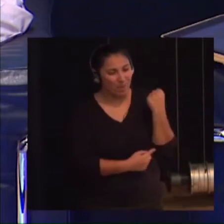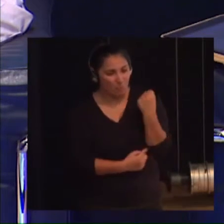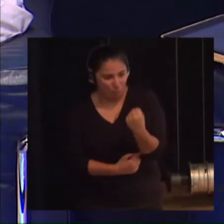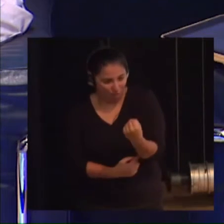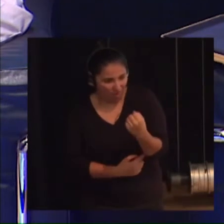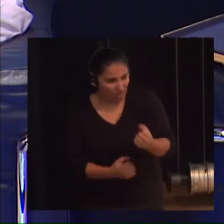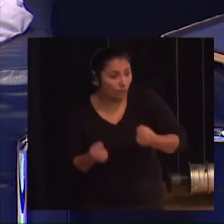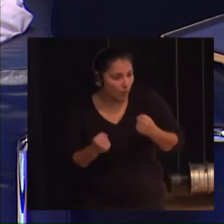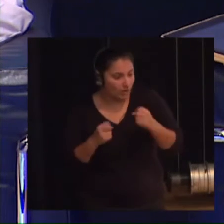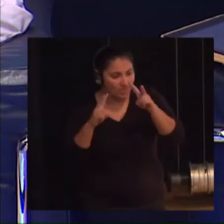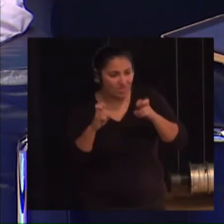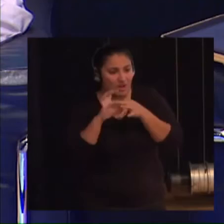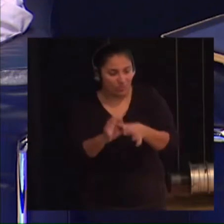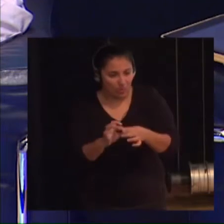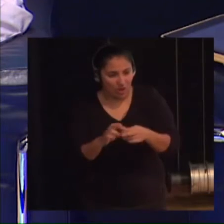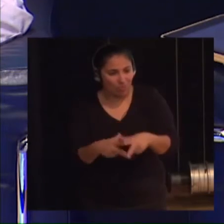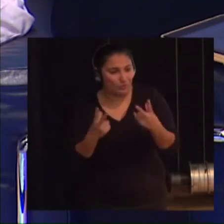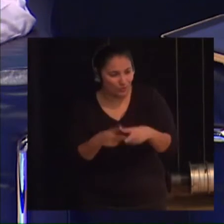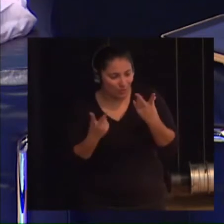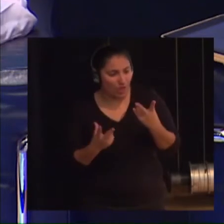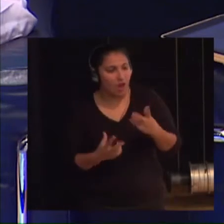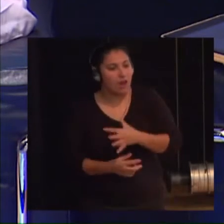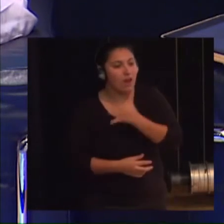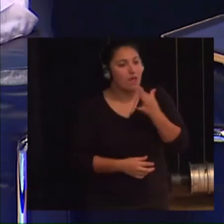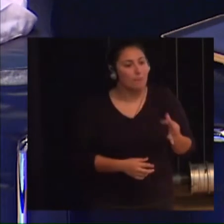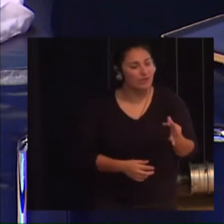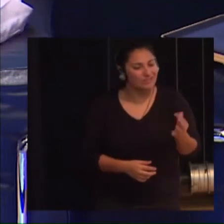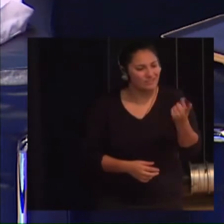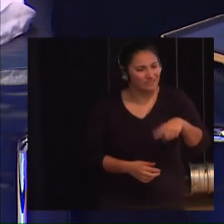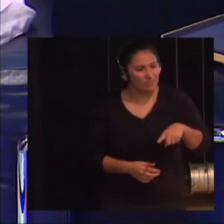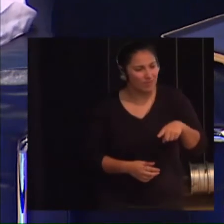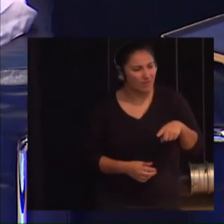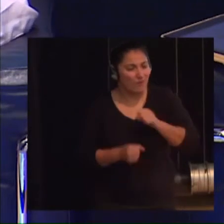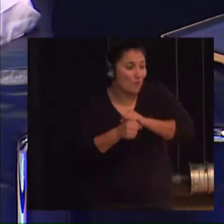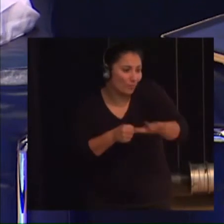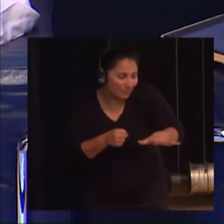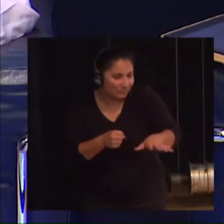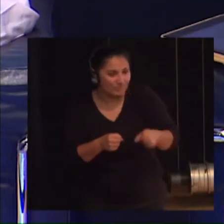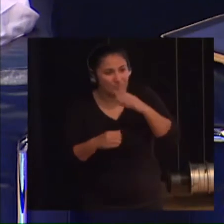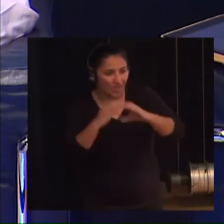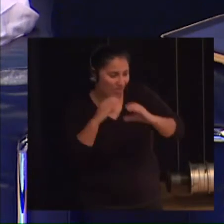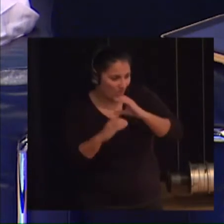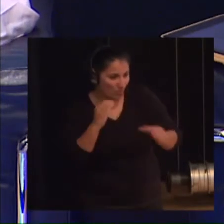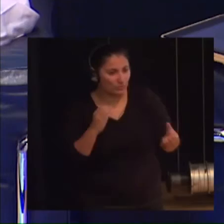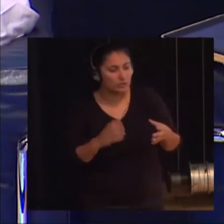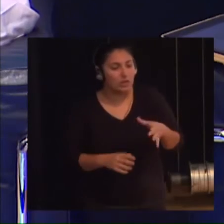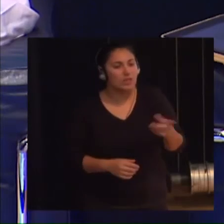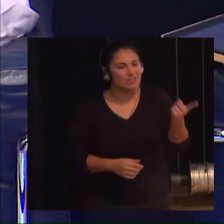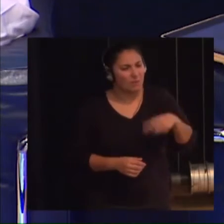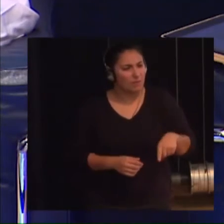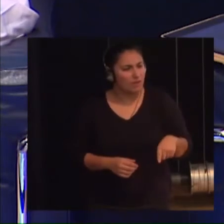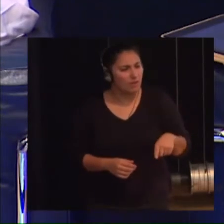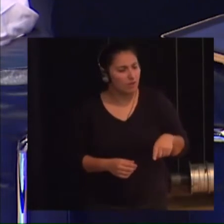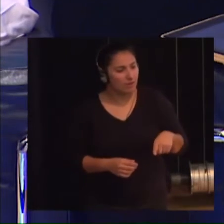media covering social issues right. and high levels of consumption of media when reporting on social issues and social issues